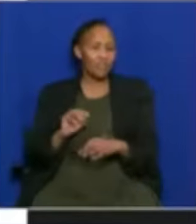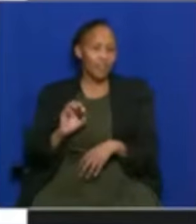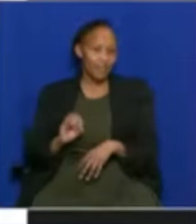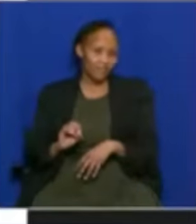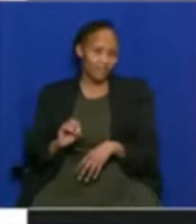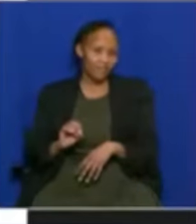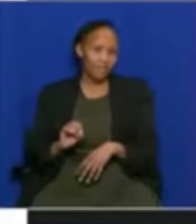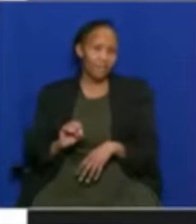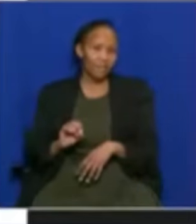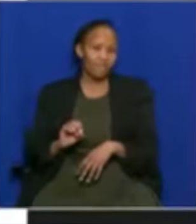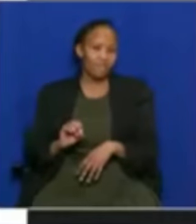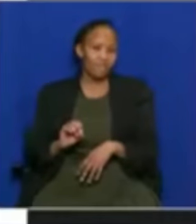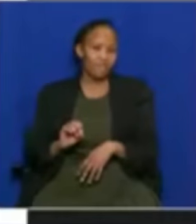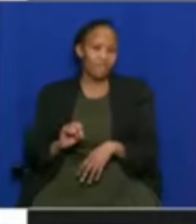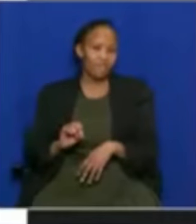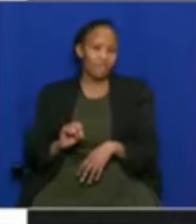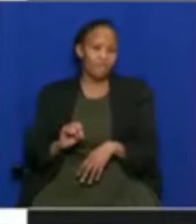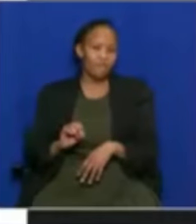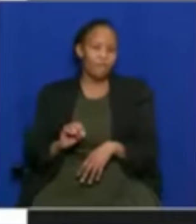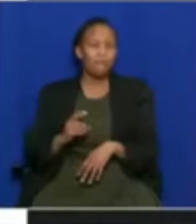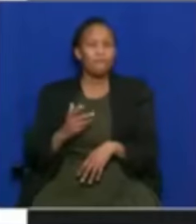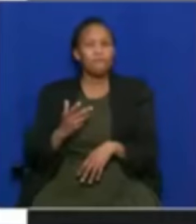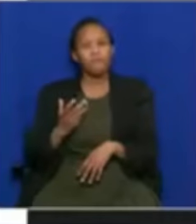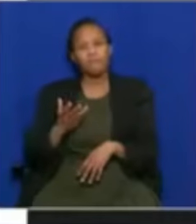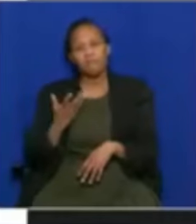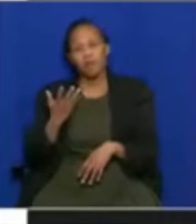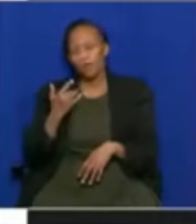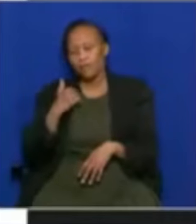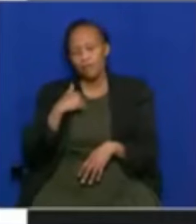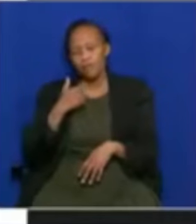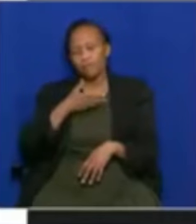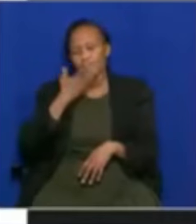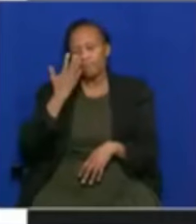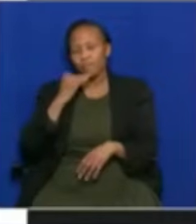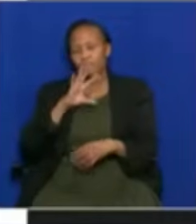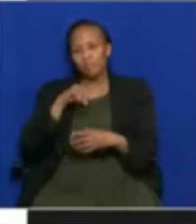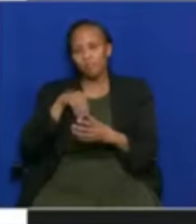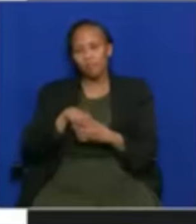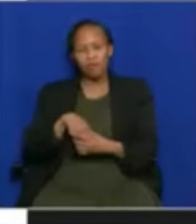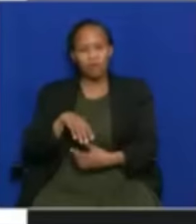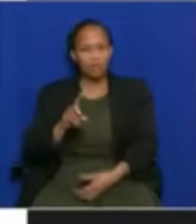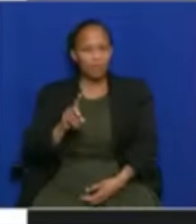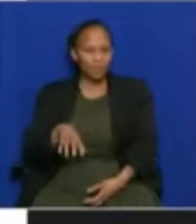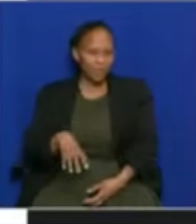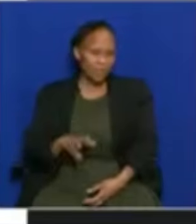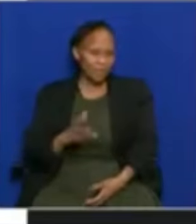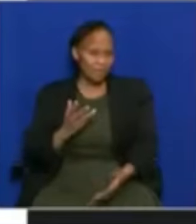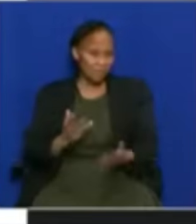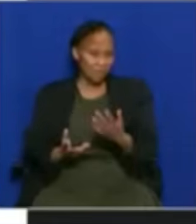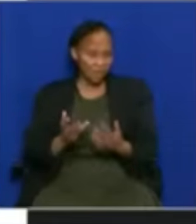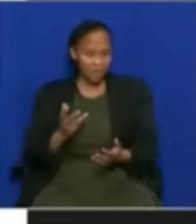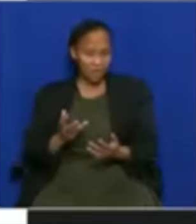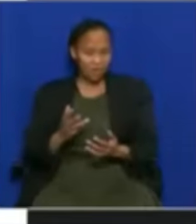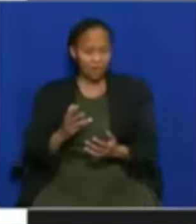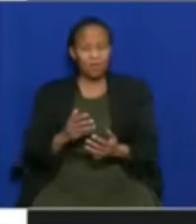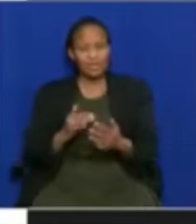I don't even know what that involves. Do you by any chance know what the study of mechatronics involves?